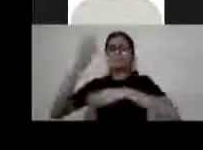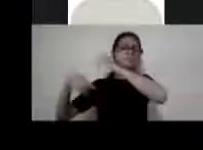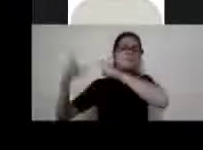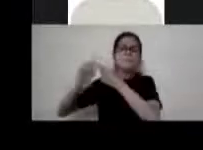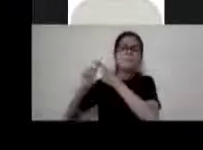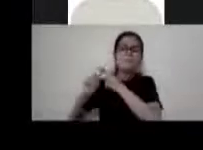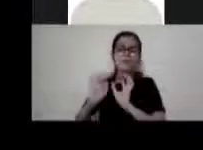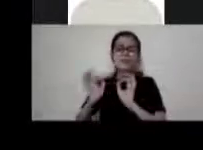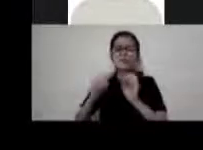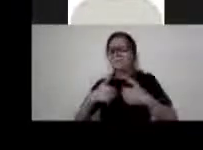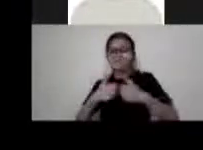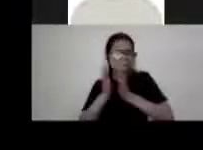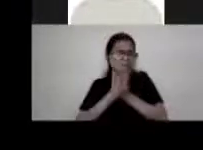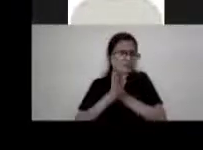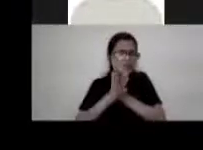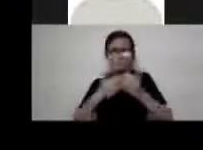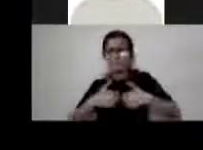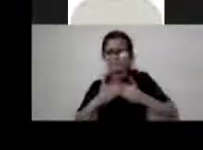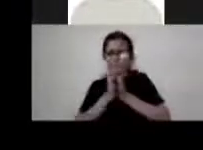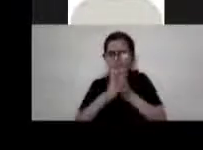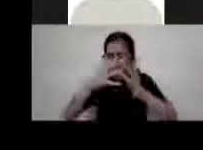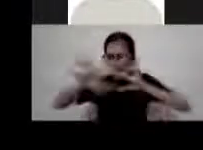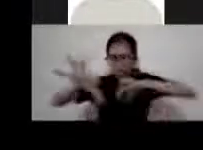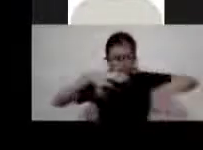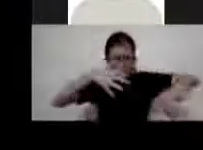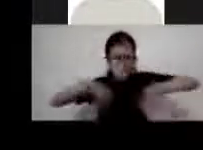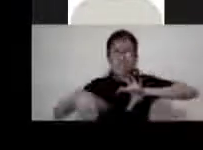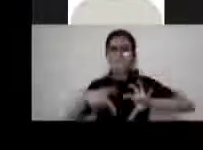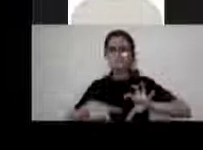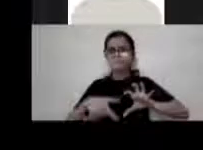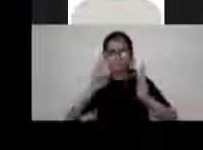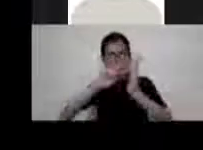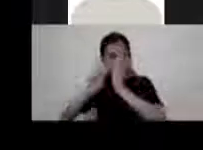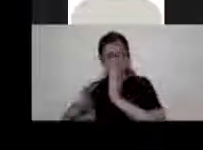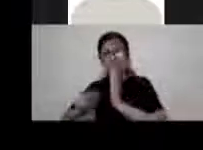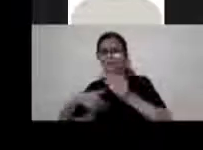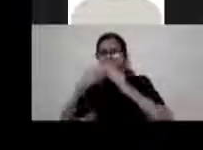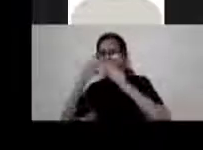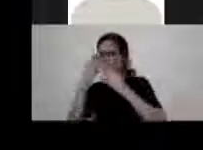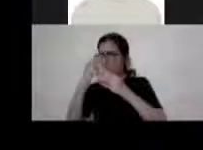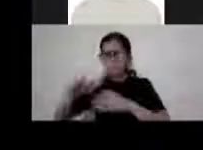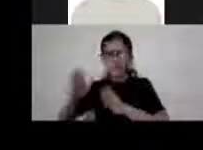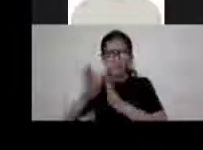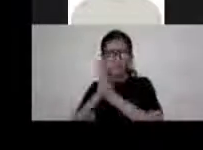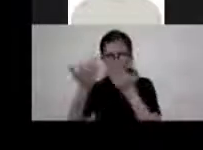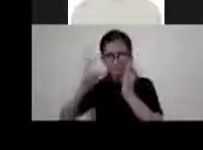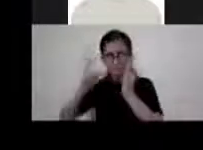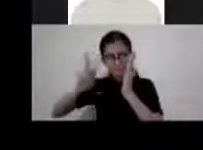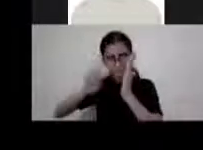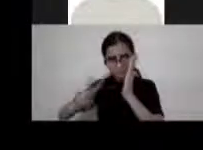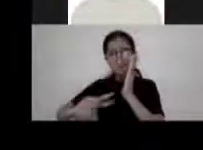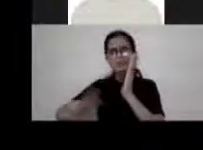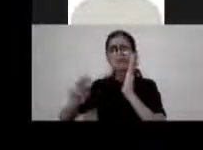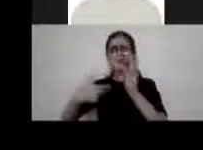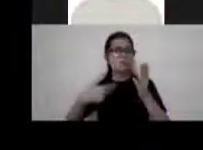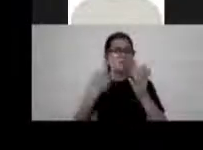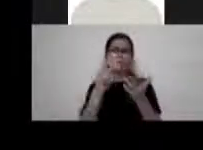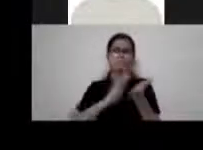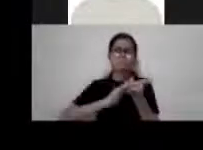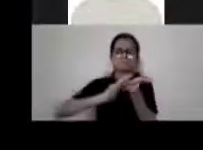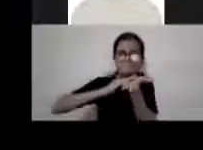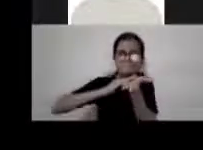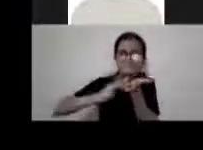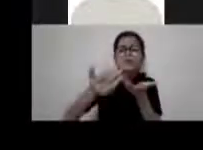I'm not interested in dividing readers into the blind readers who are reading in embossed braille and the